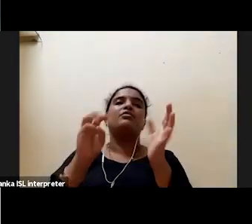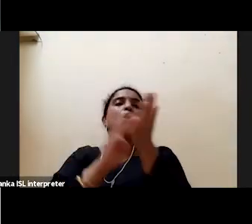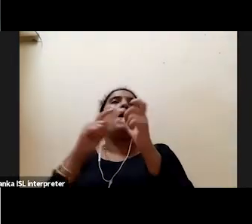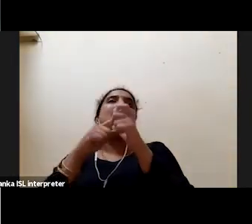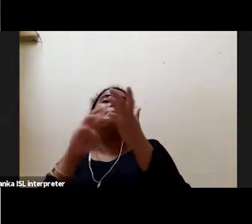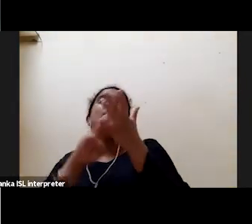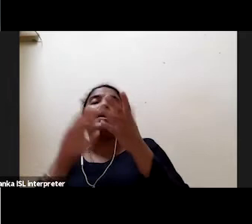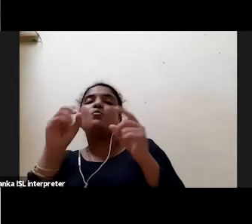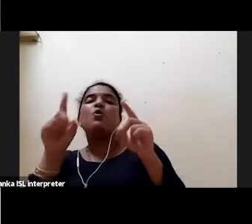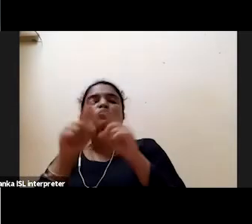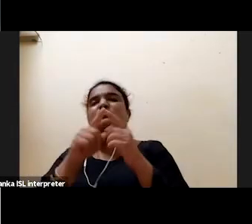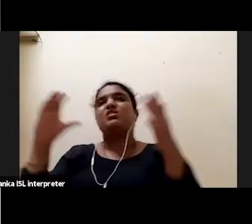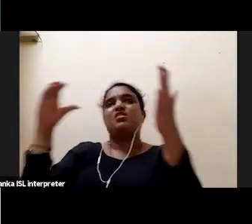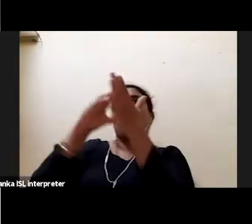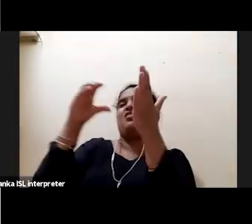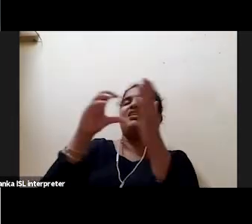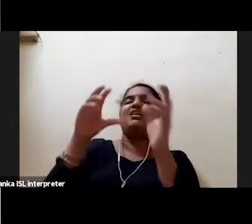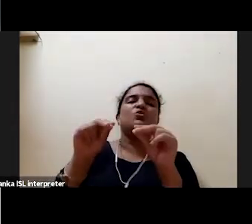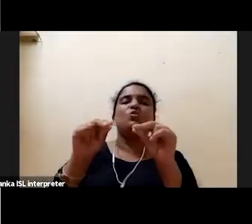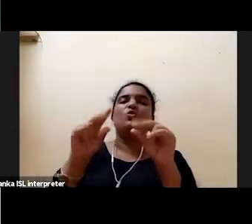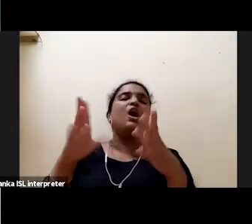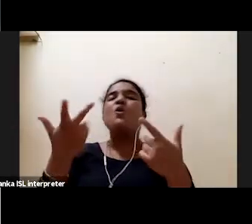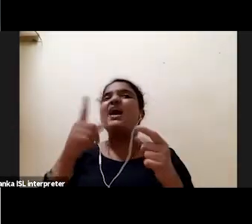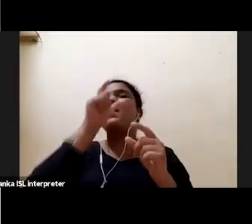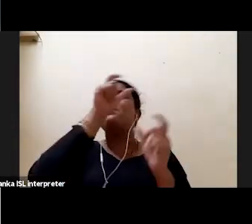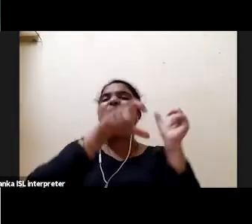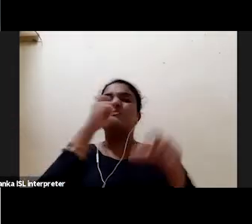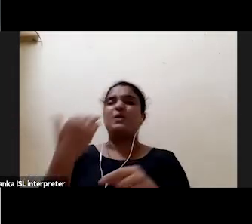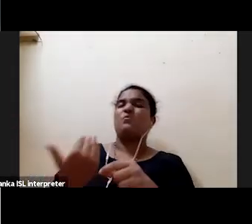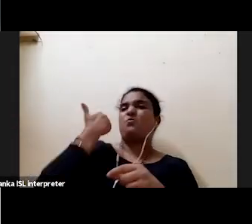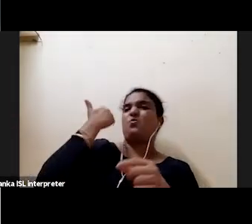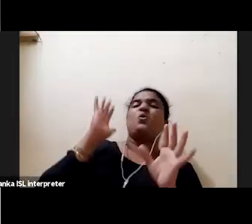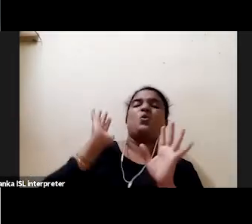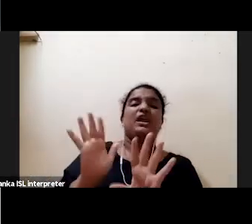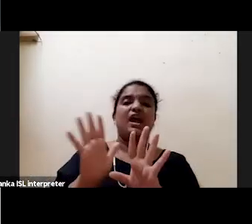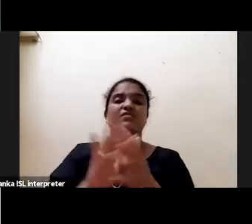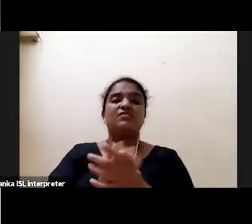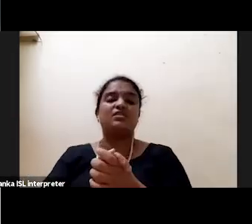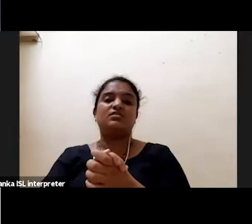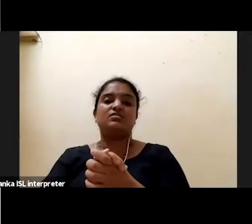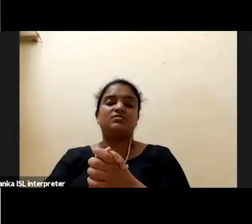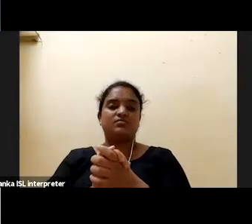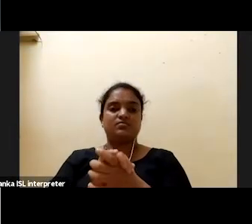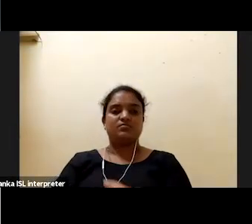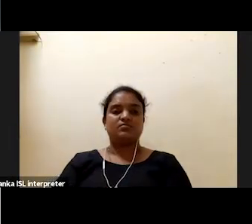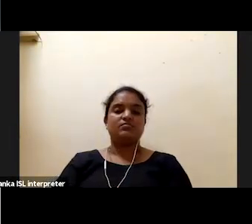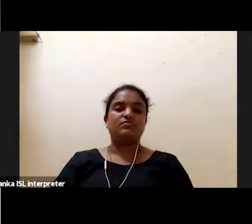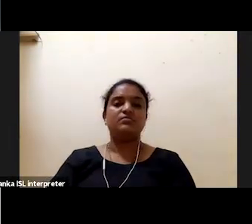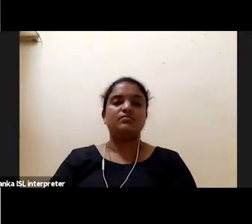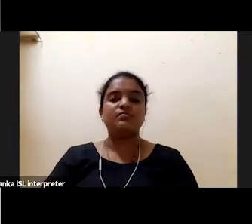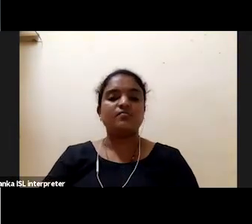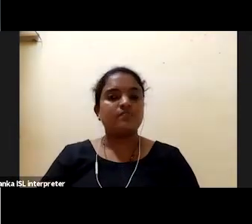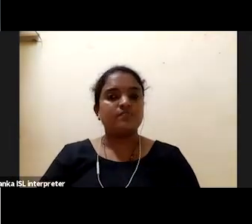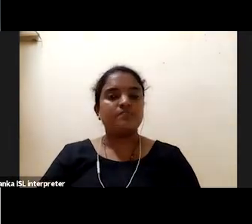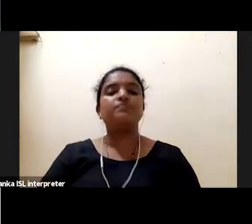post, because that's not something that's going to hook the reader. And keep the ratio of useful information high. Now this